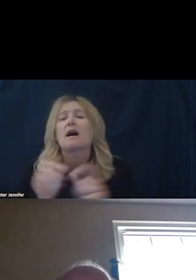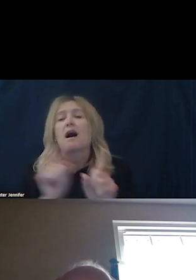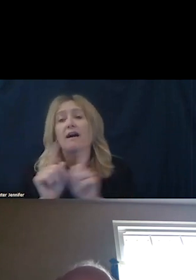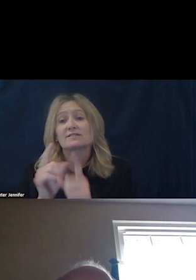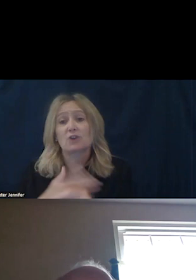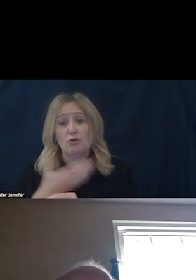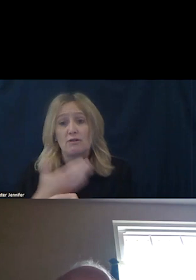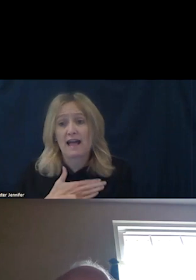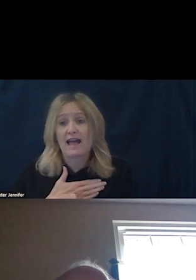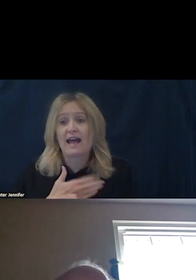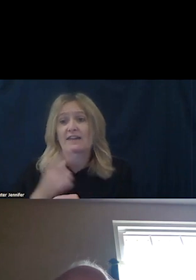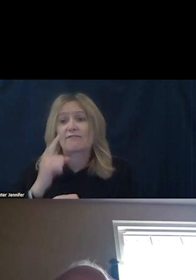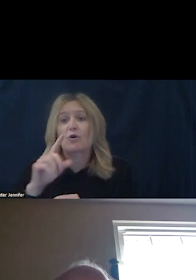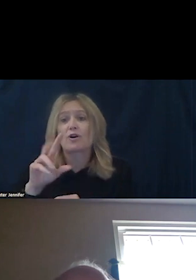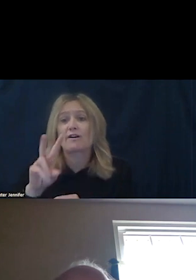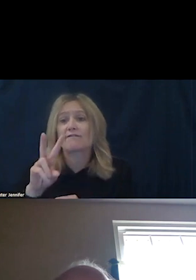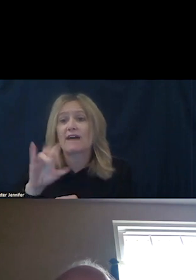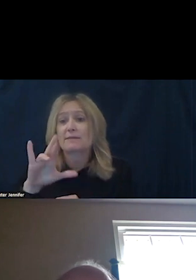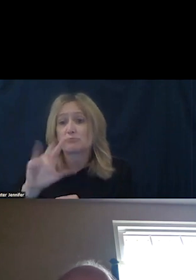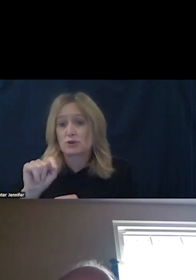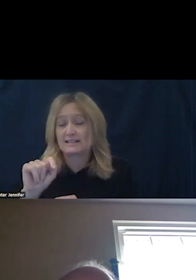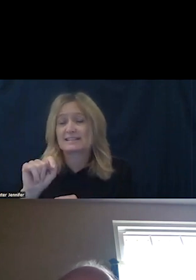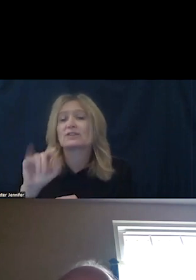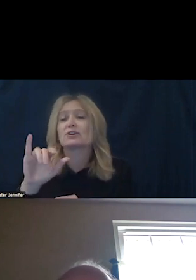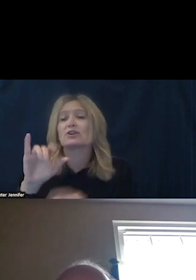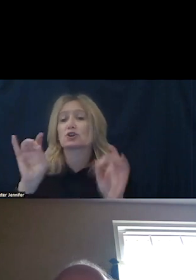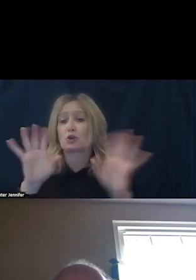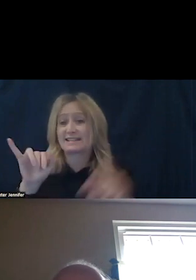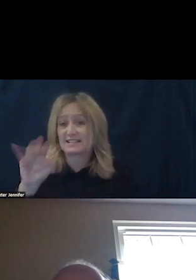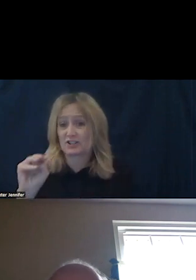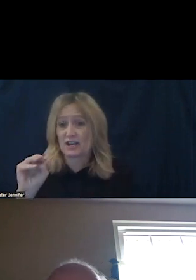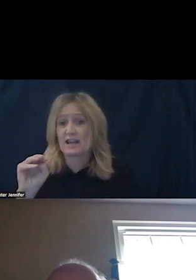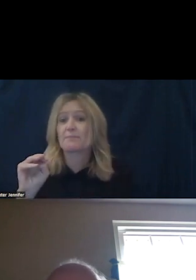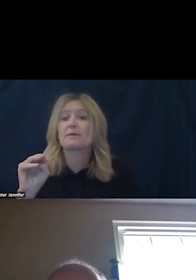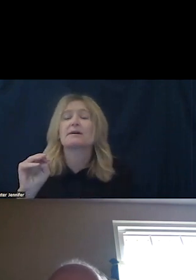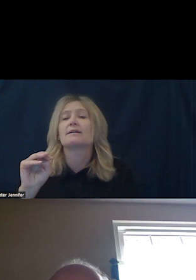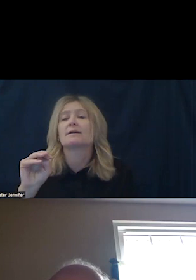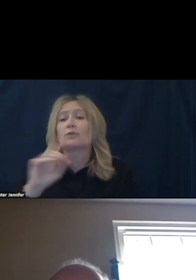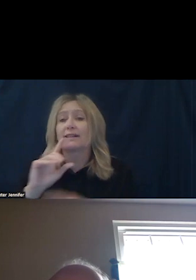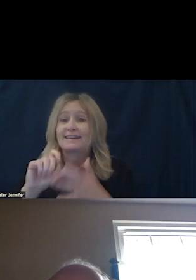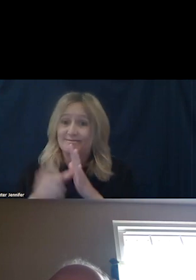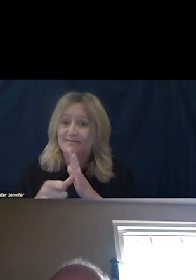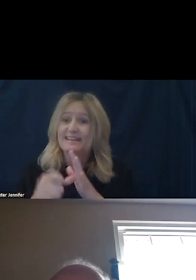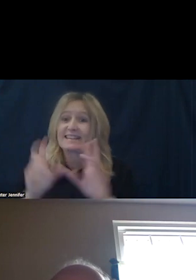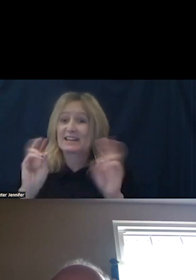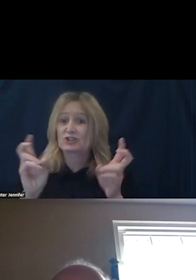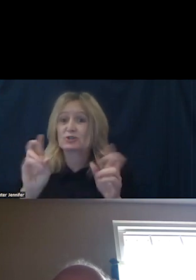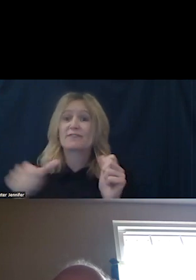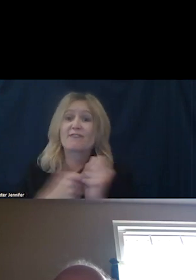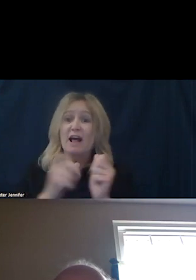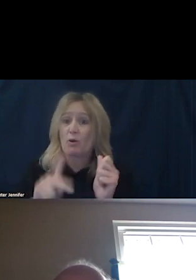glad for Vibrant and for the Crisis Jam highlighting the issue of follow-up